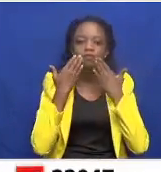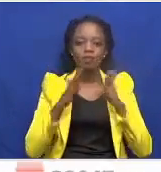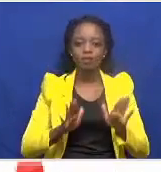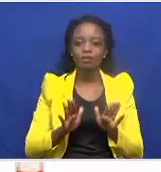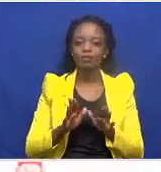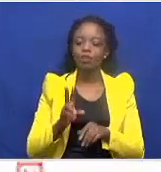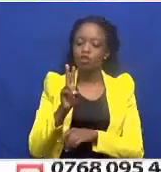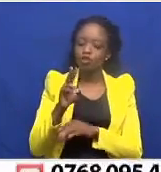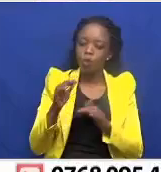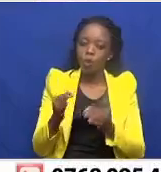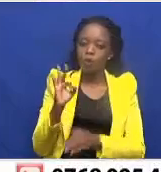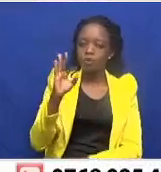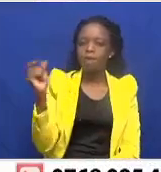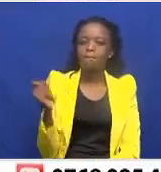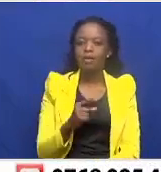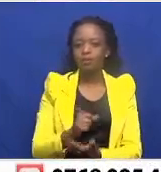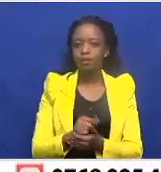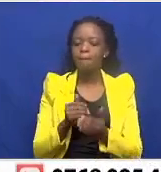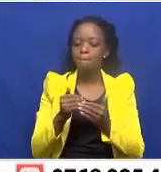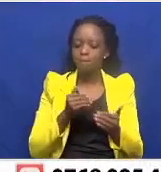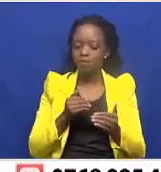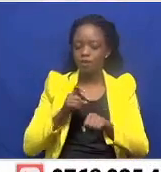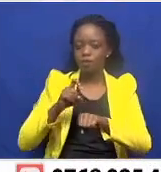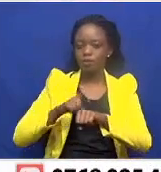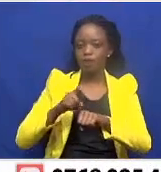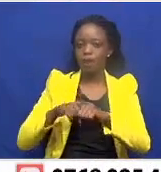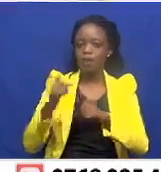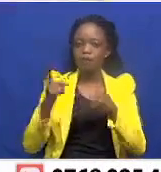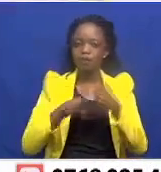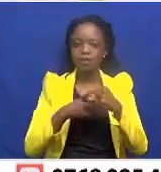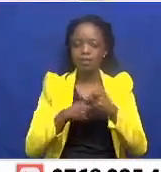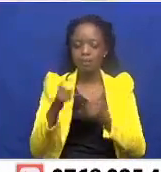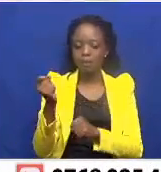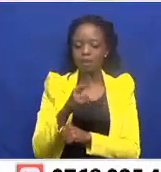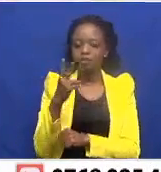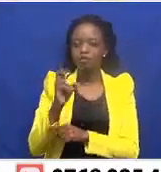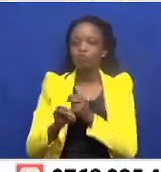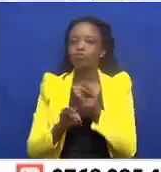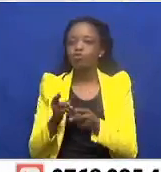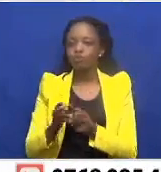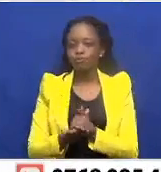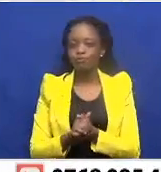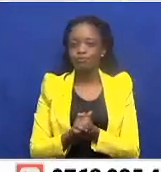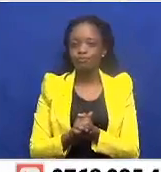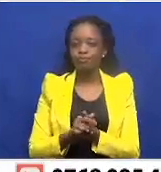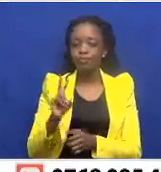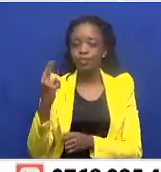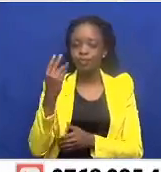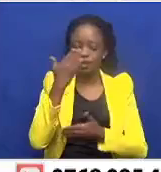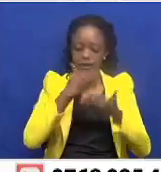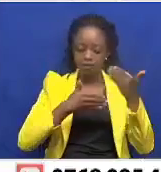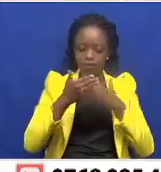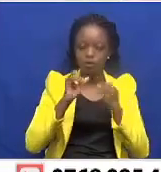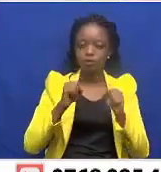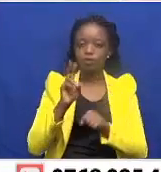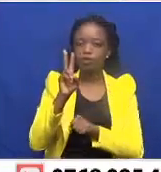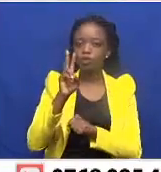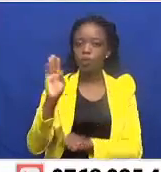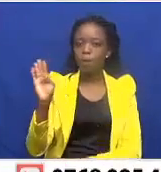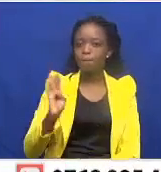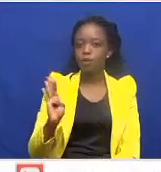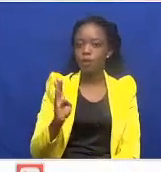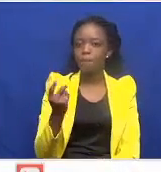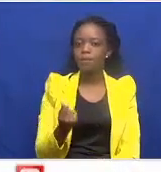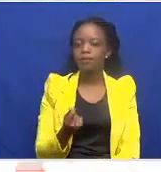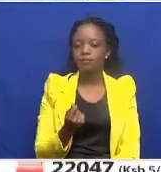maybe 2 or 3 months ahead of the scheduled June 2022. The second phase is likely to take about 2 billion Kenya shillings.